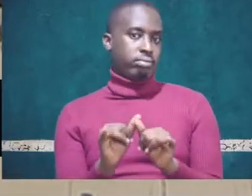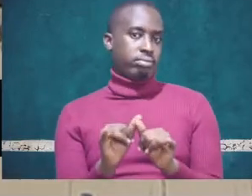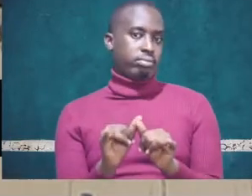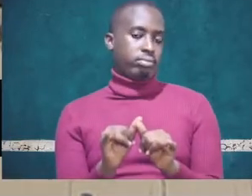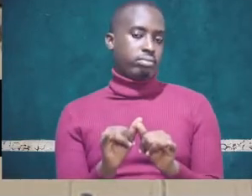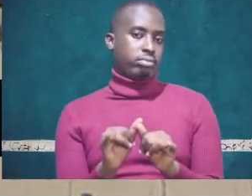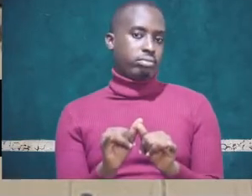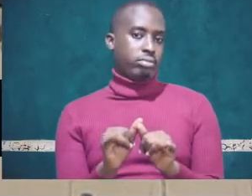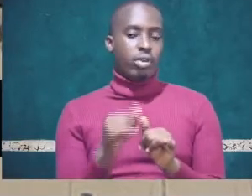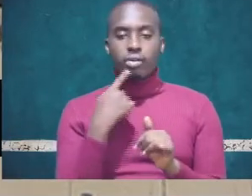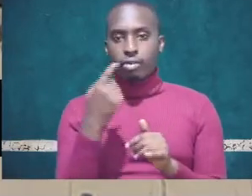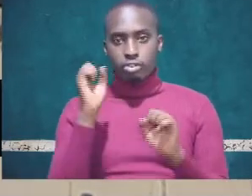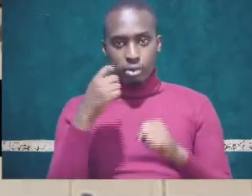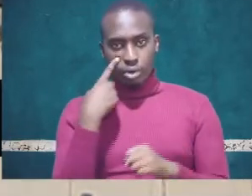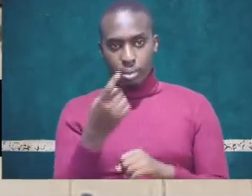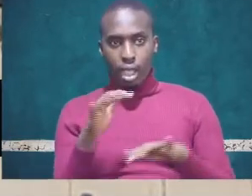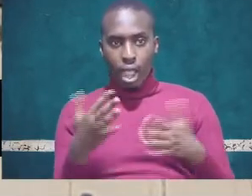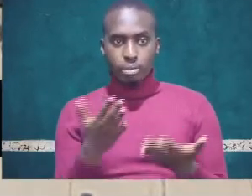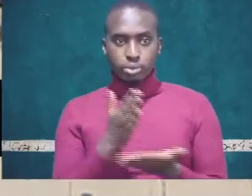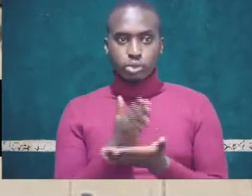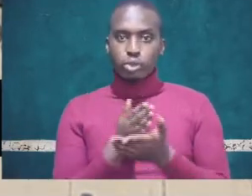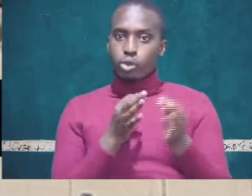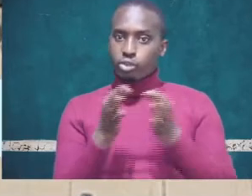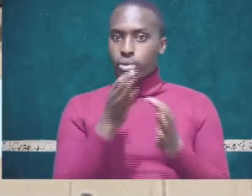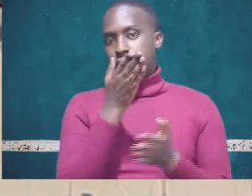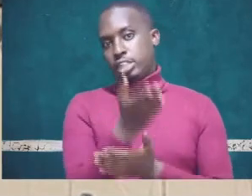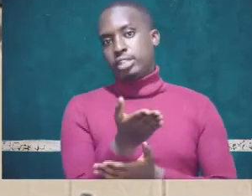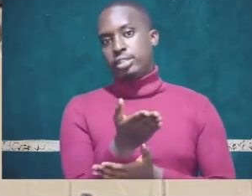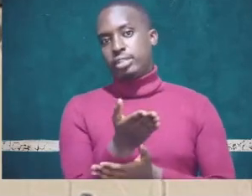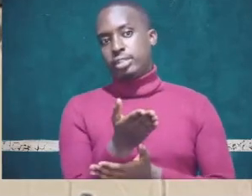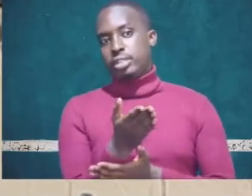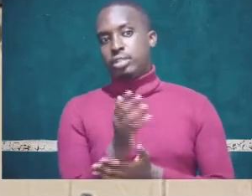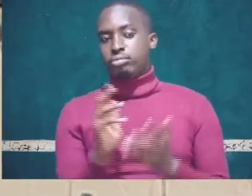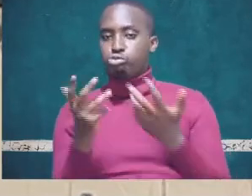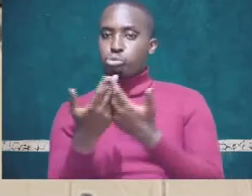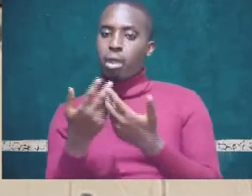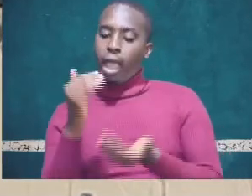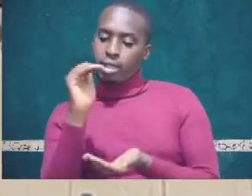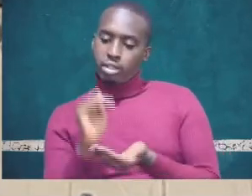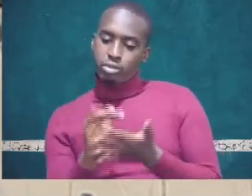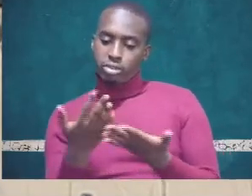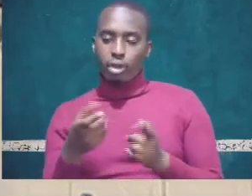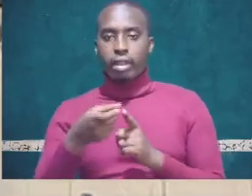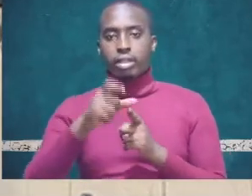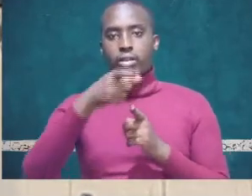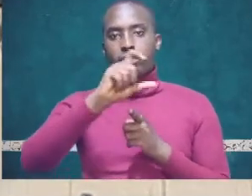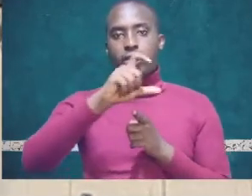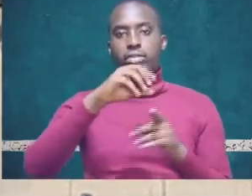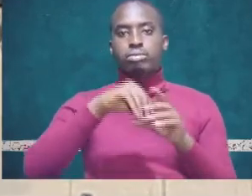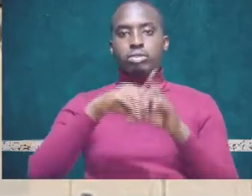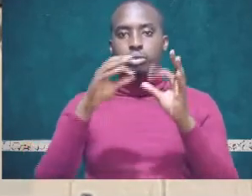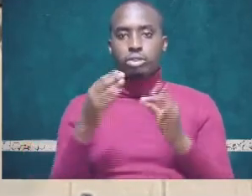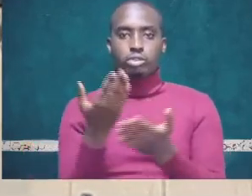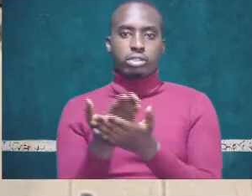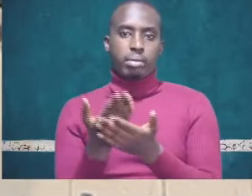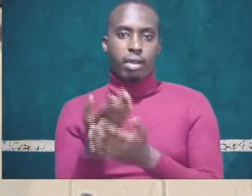constant price. So you can check how you can explain this. Refers to a decrease or an increase in the quantity